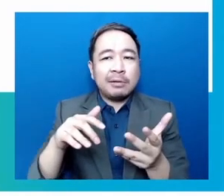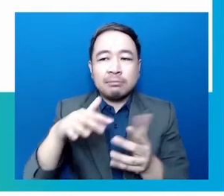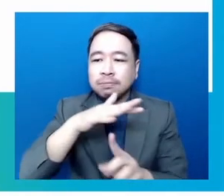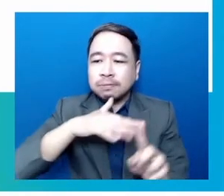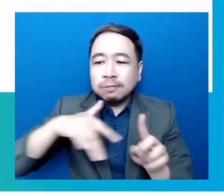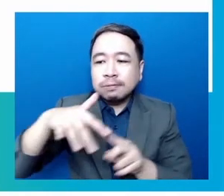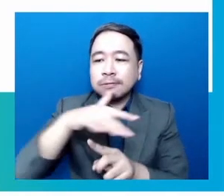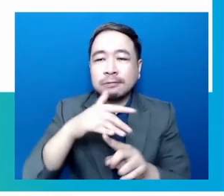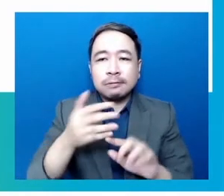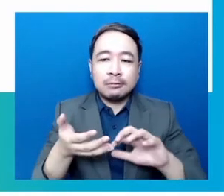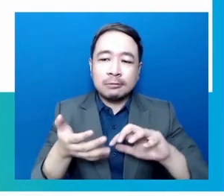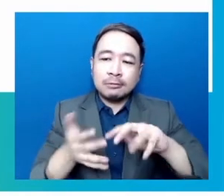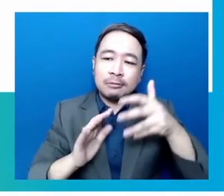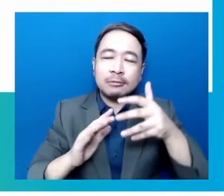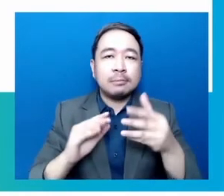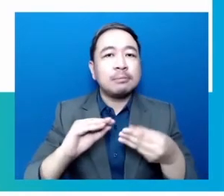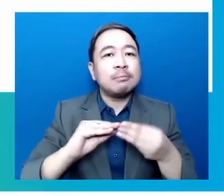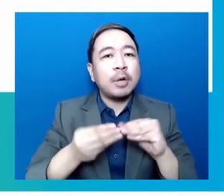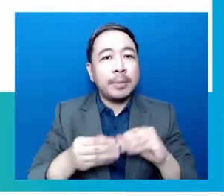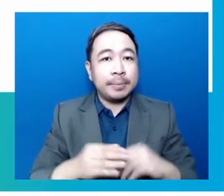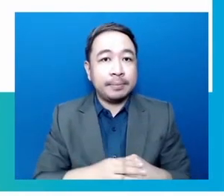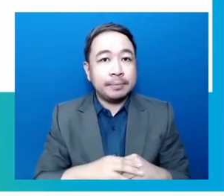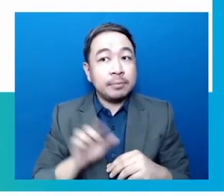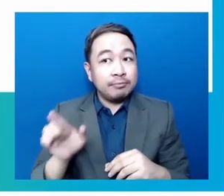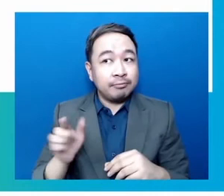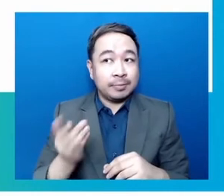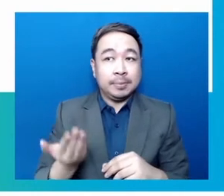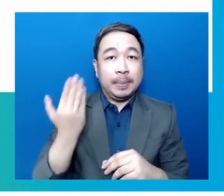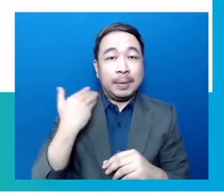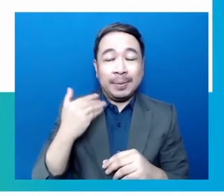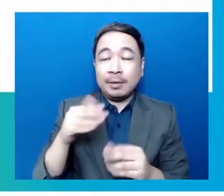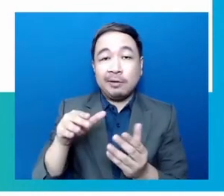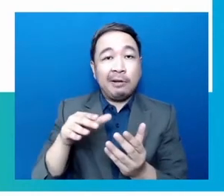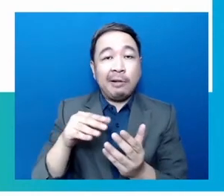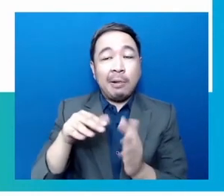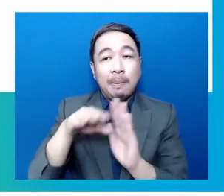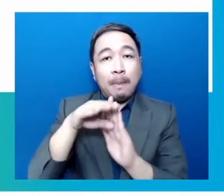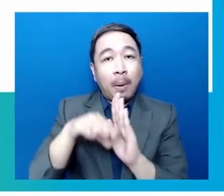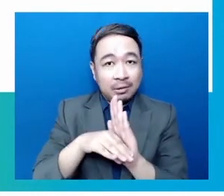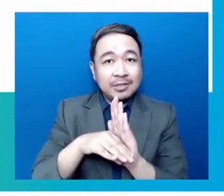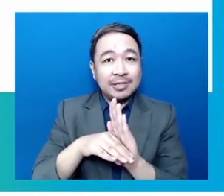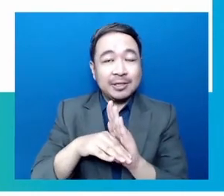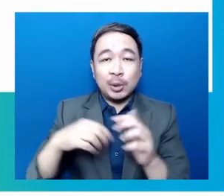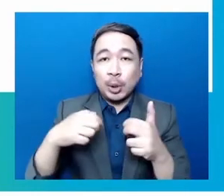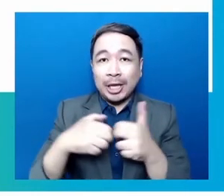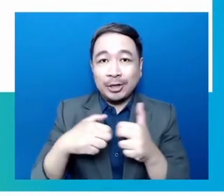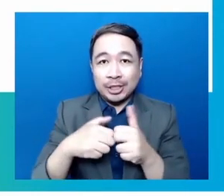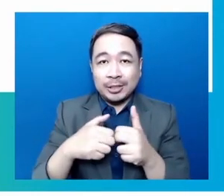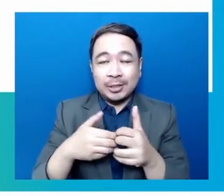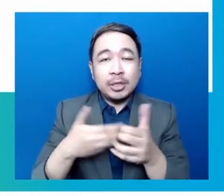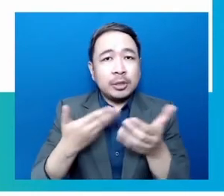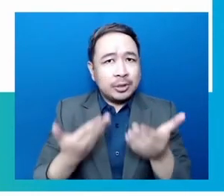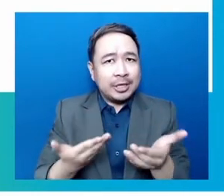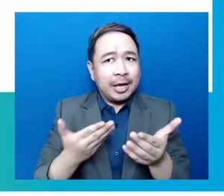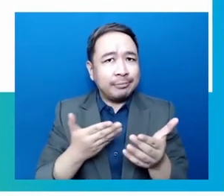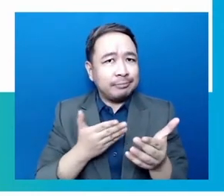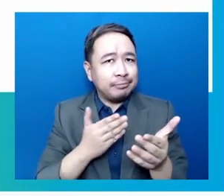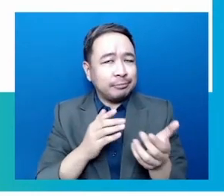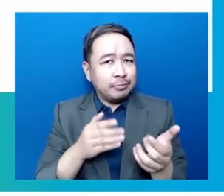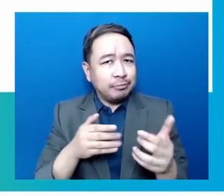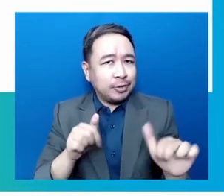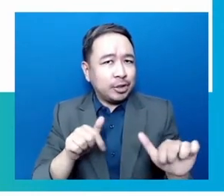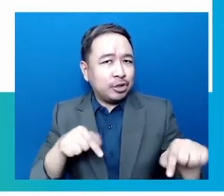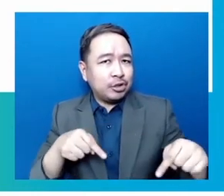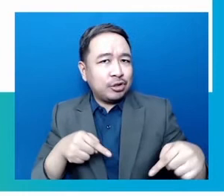Learning from its previous energy policy and its role in coal expansion in Asia, we now challenge the bank to adopt four